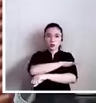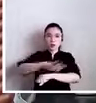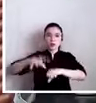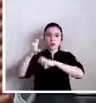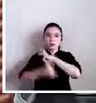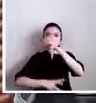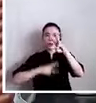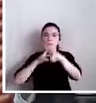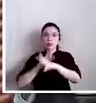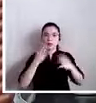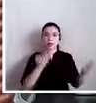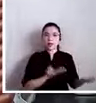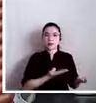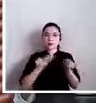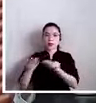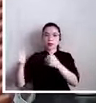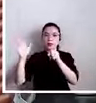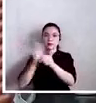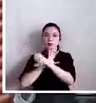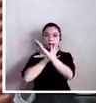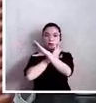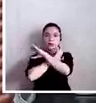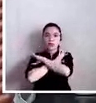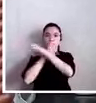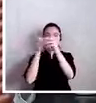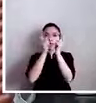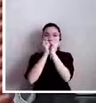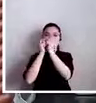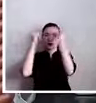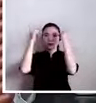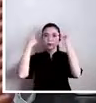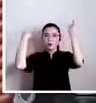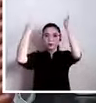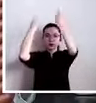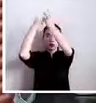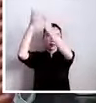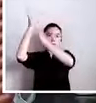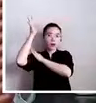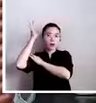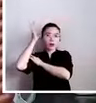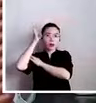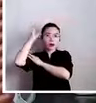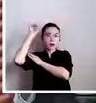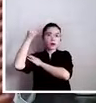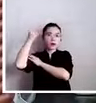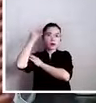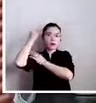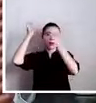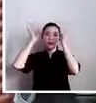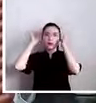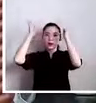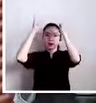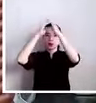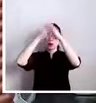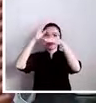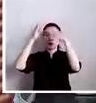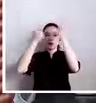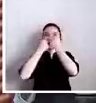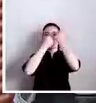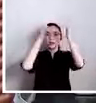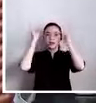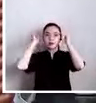world, and bring her to the fullness of charity, together with Francis, our Pope, and Jose, our Bishop, with his assisting bishop and all